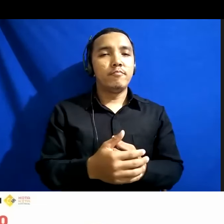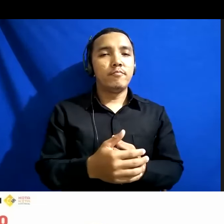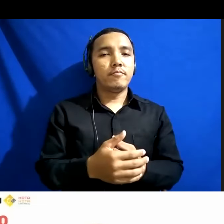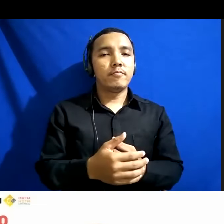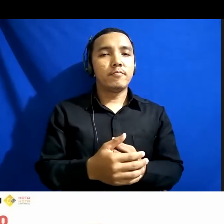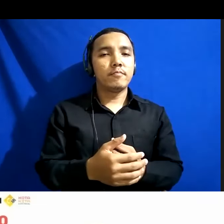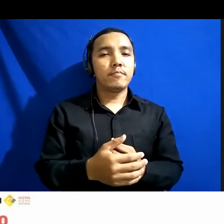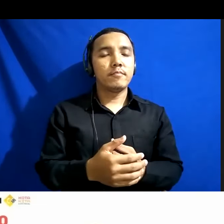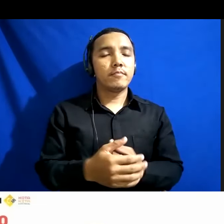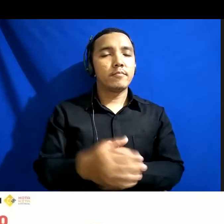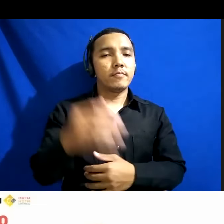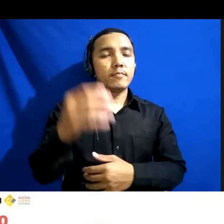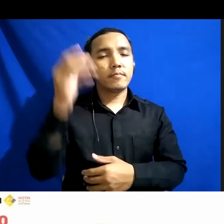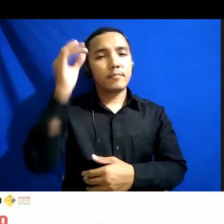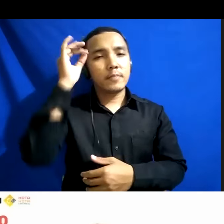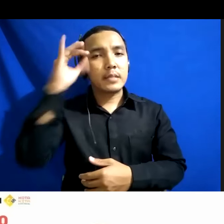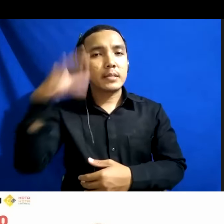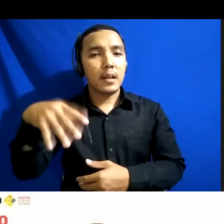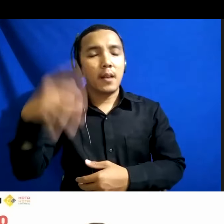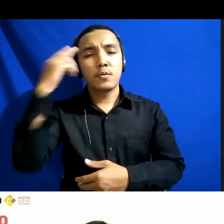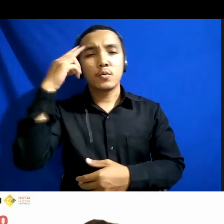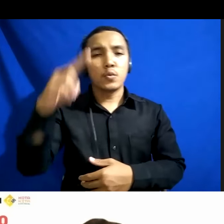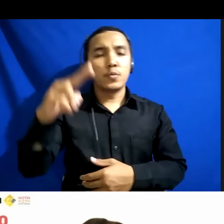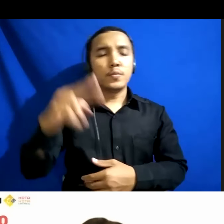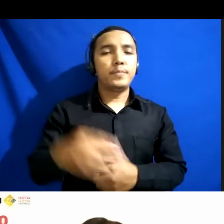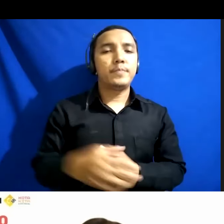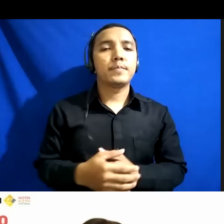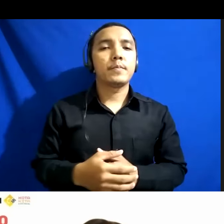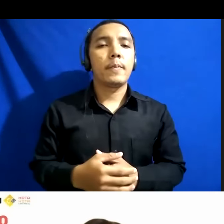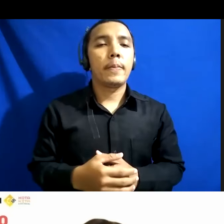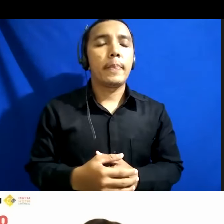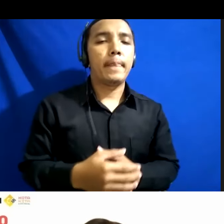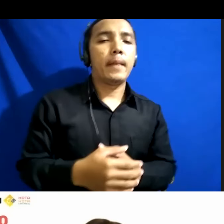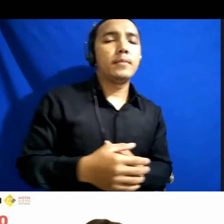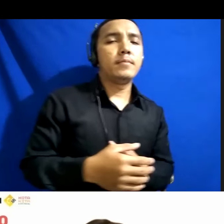kampongs to how can I say it,